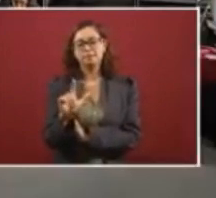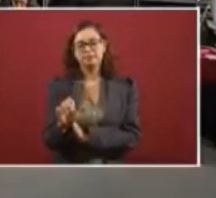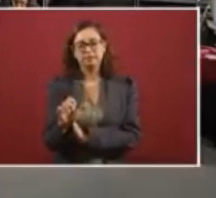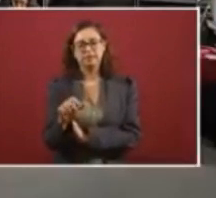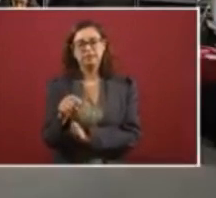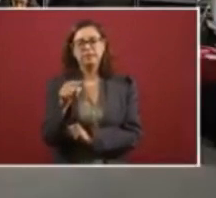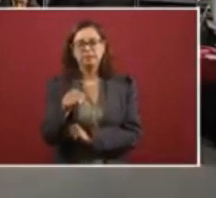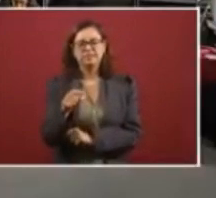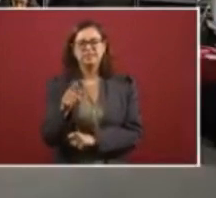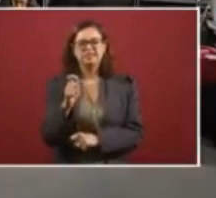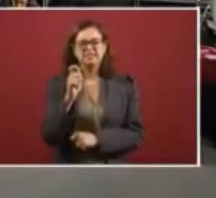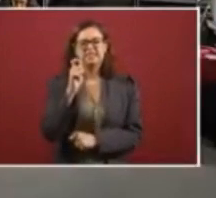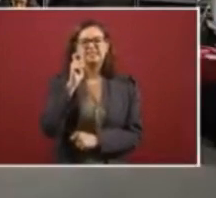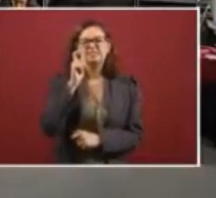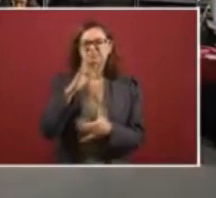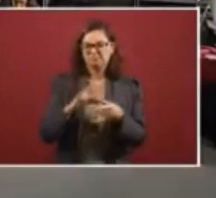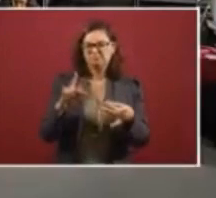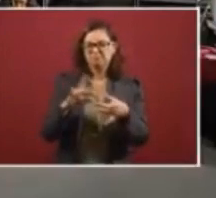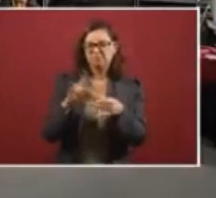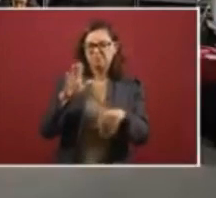Mr. Manuel Bartlett,